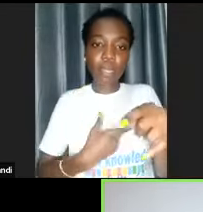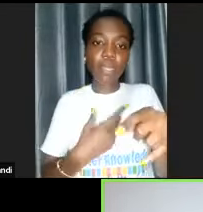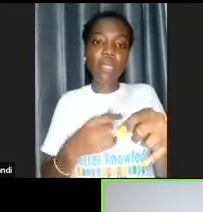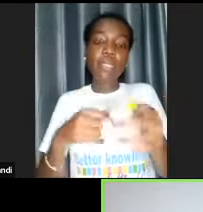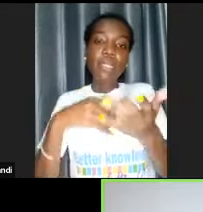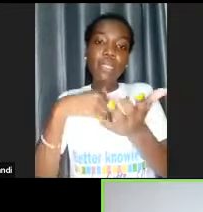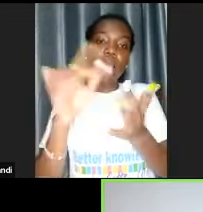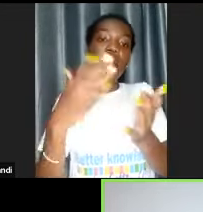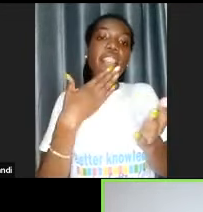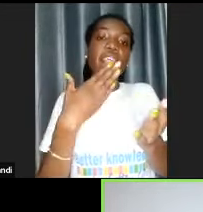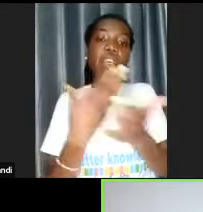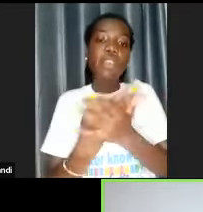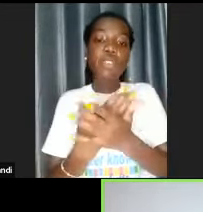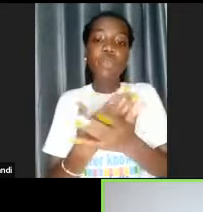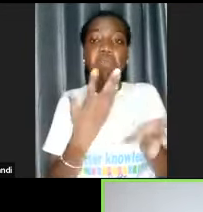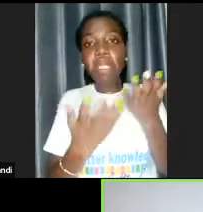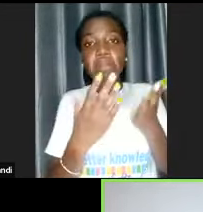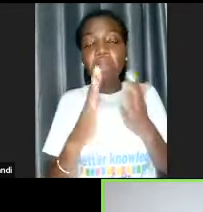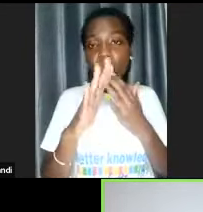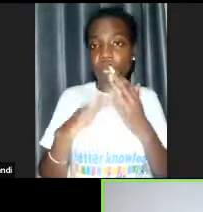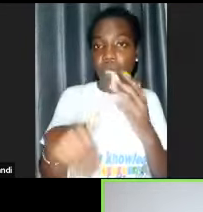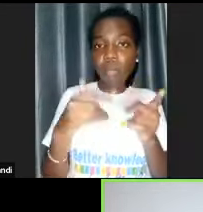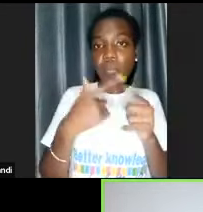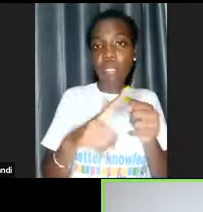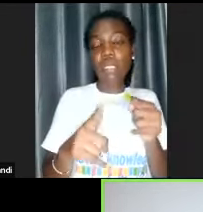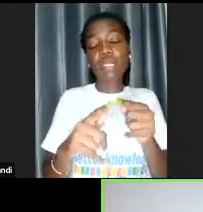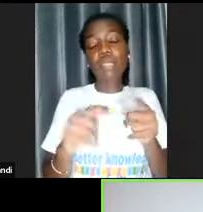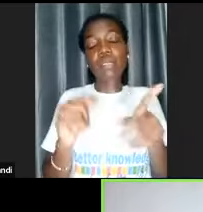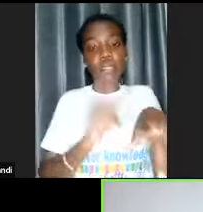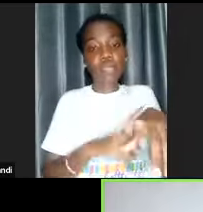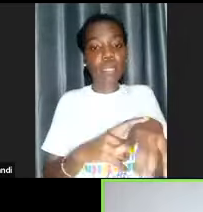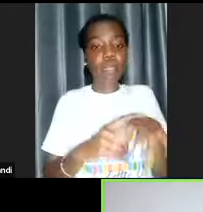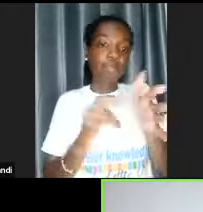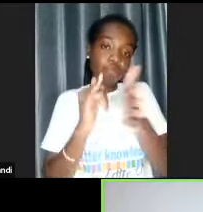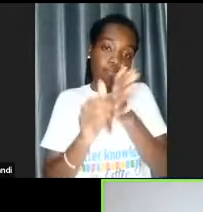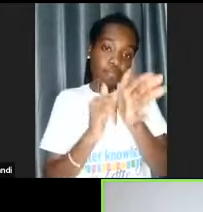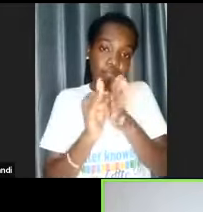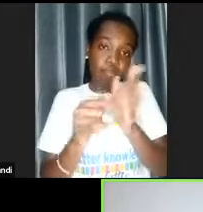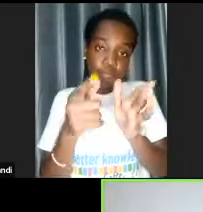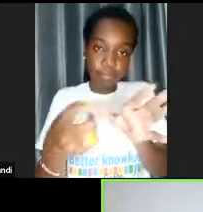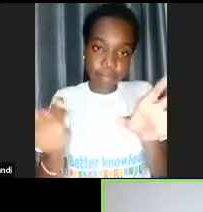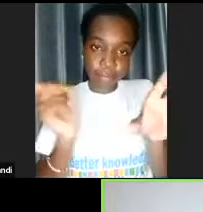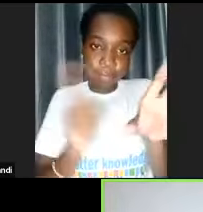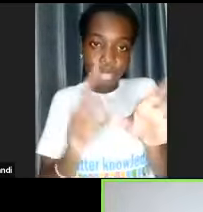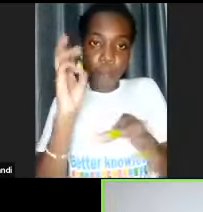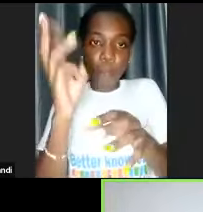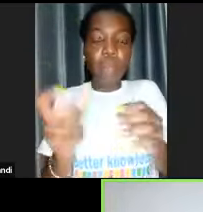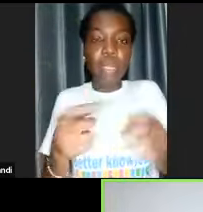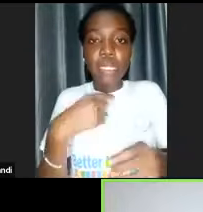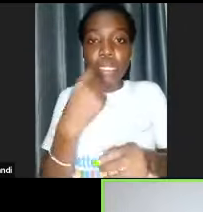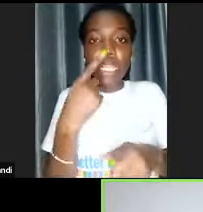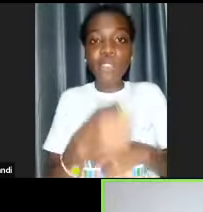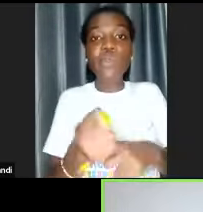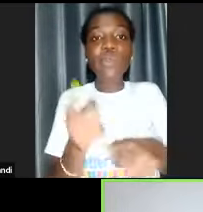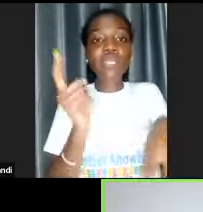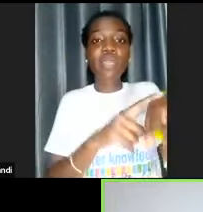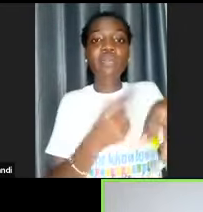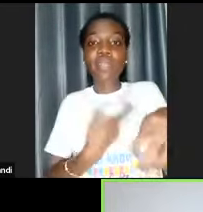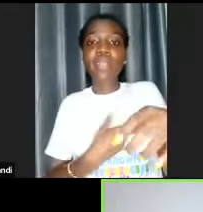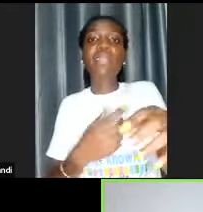if you subscribe to our YouTube channel, it will alert you when we upload either on Thursday evening or by Friday for